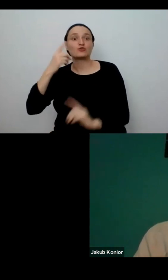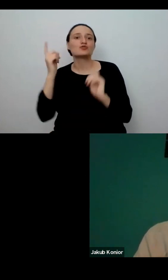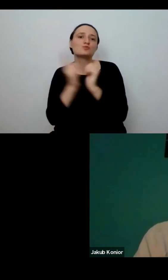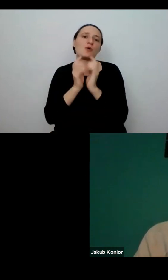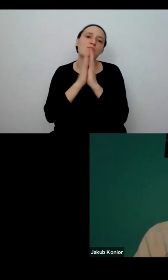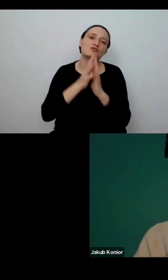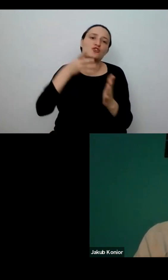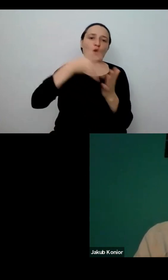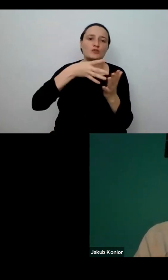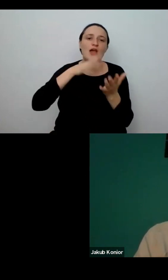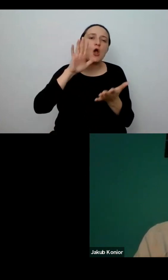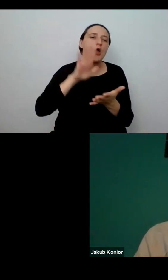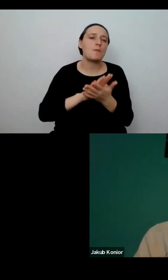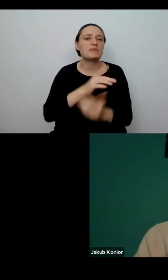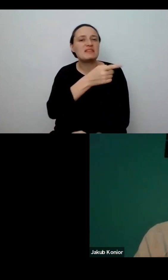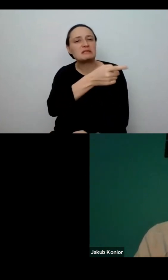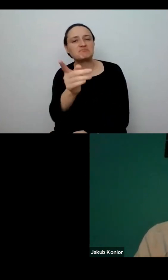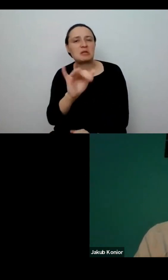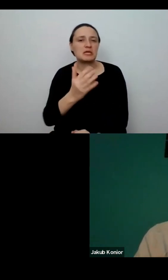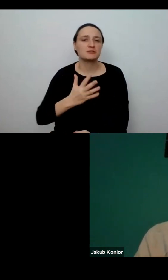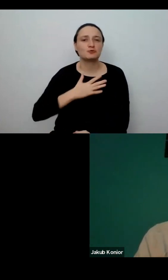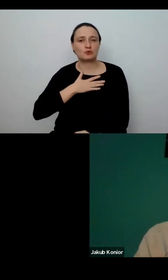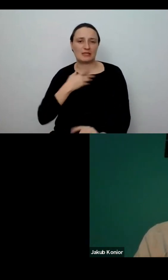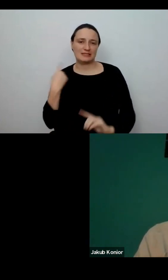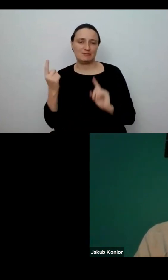I think everyone should be able to access it.